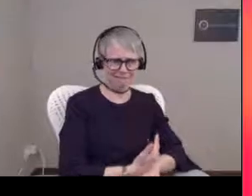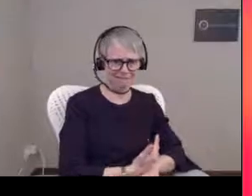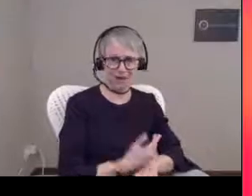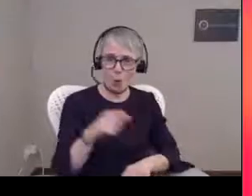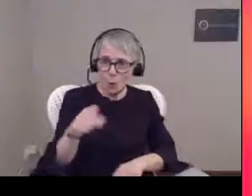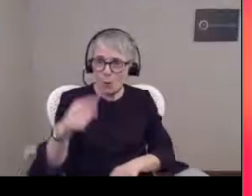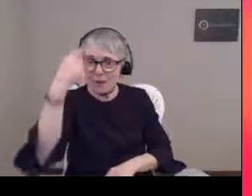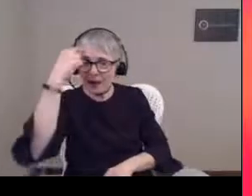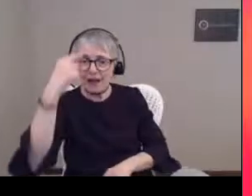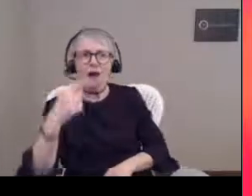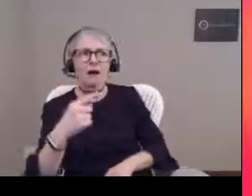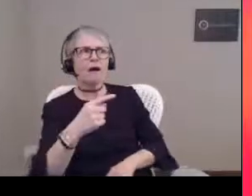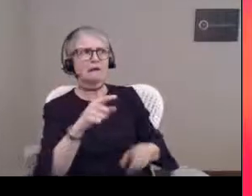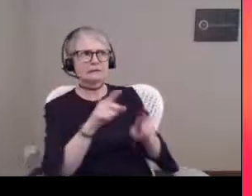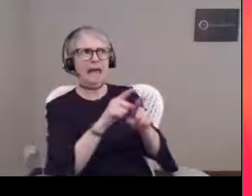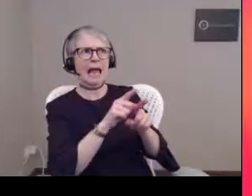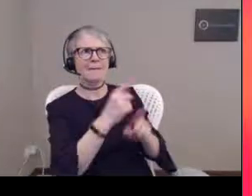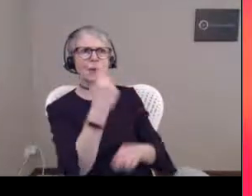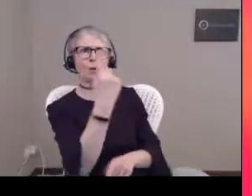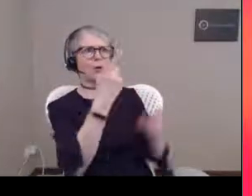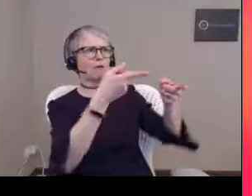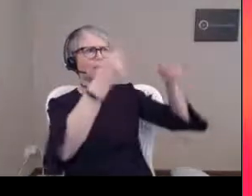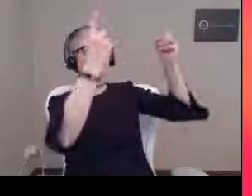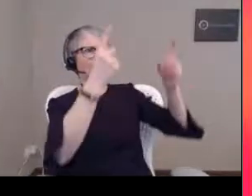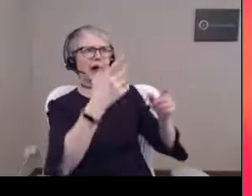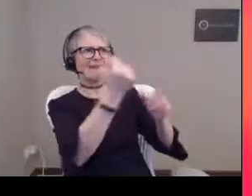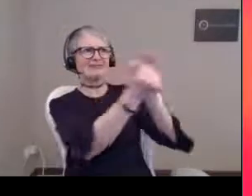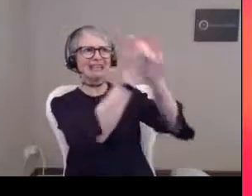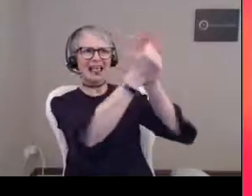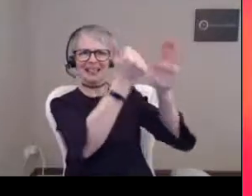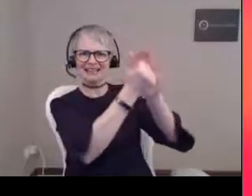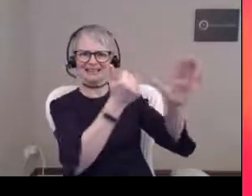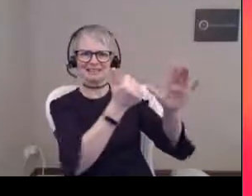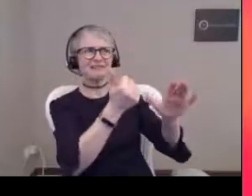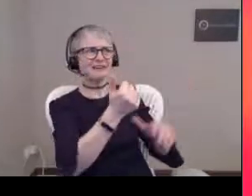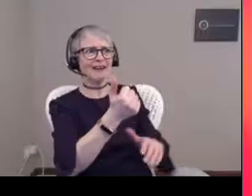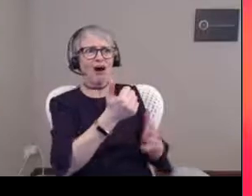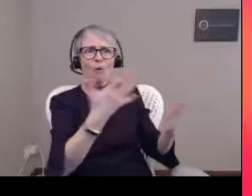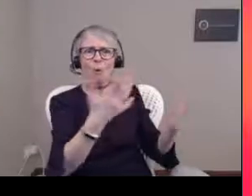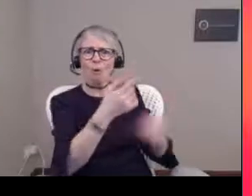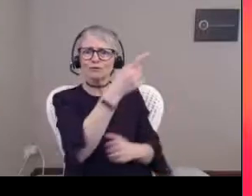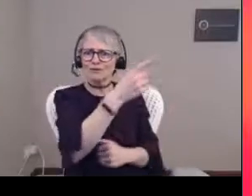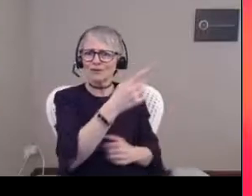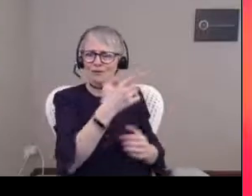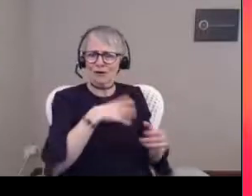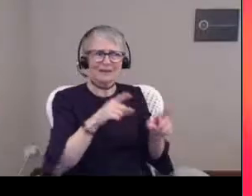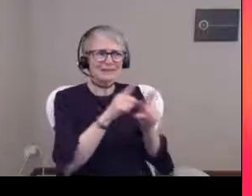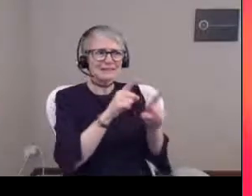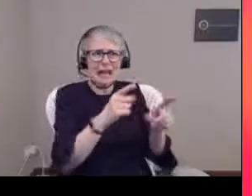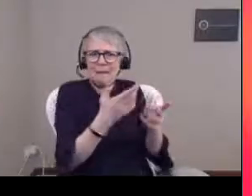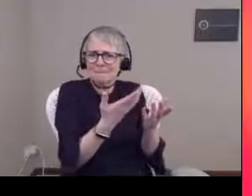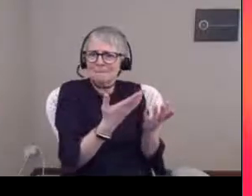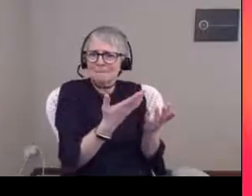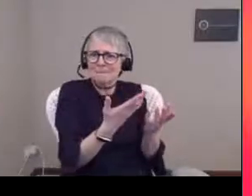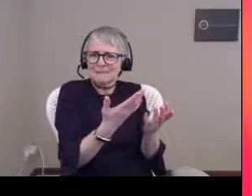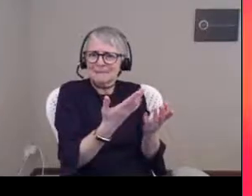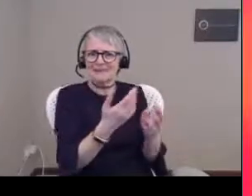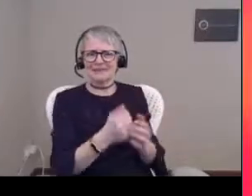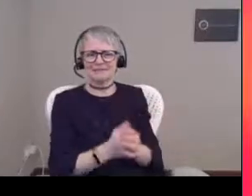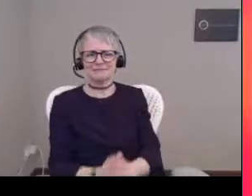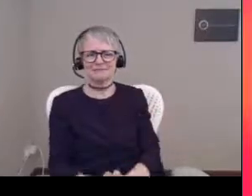be, right at the top of their career path and be looking for work. So it's really good that that's